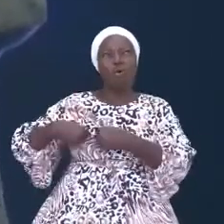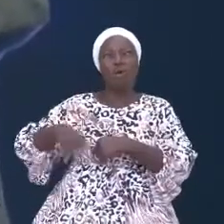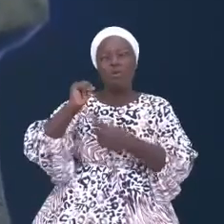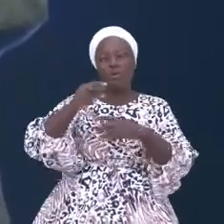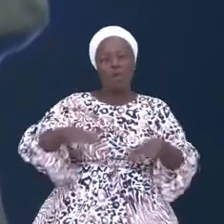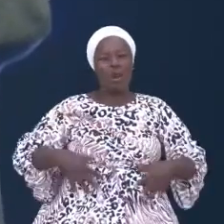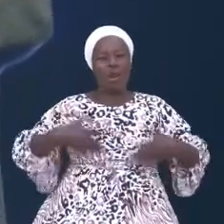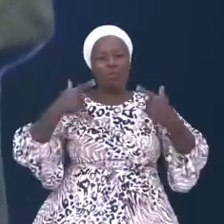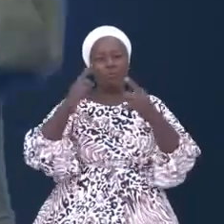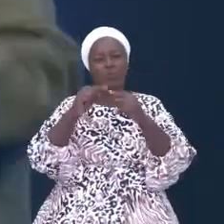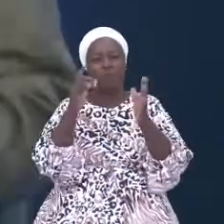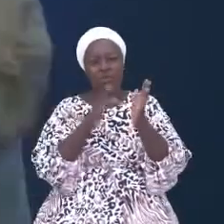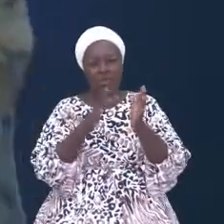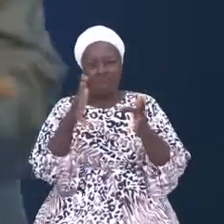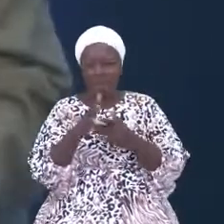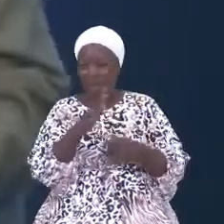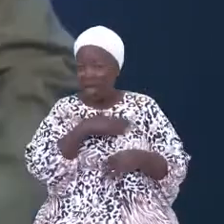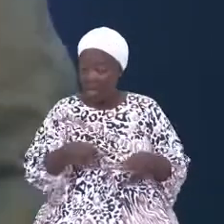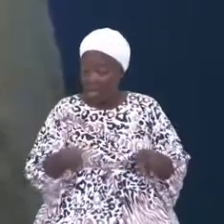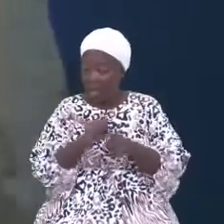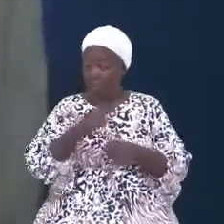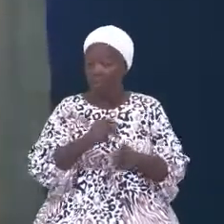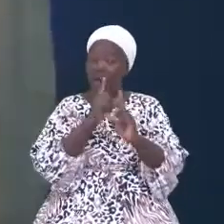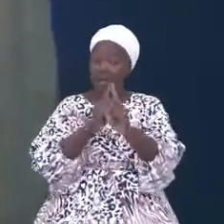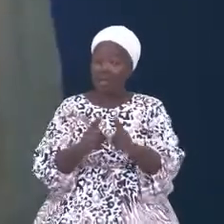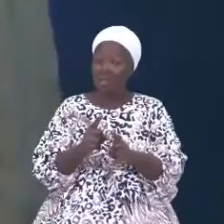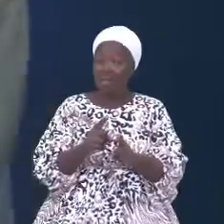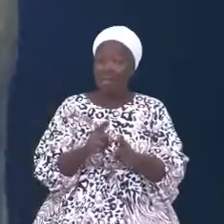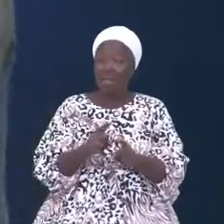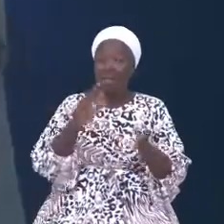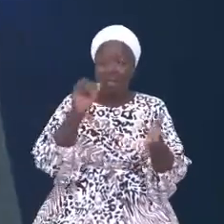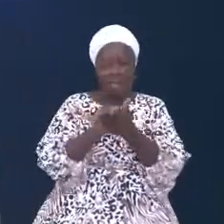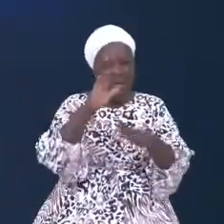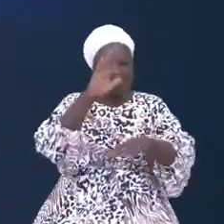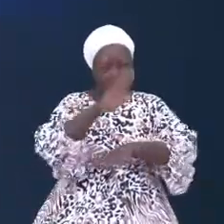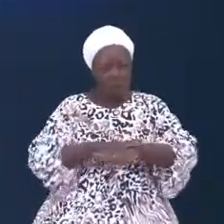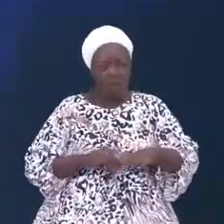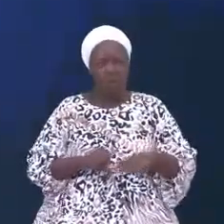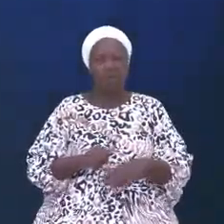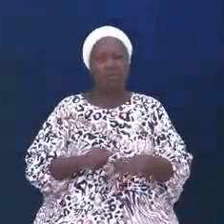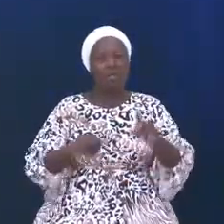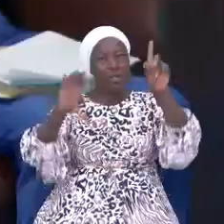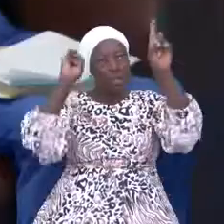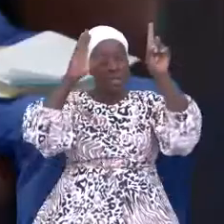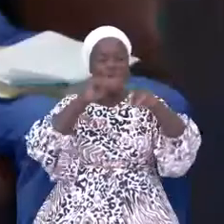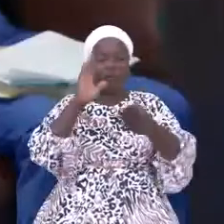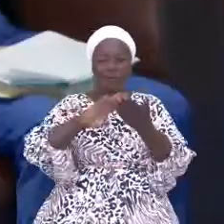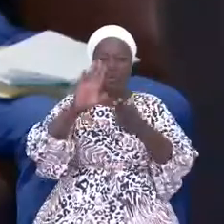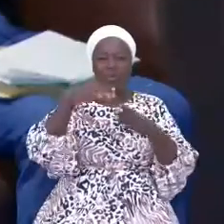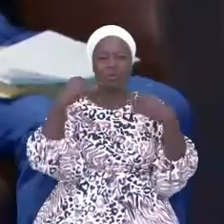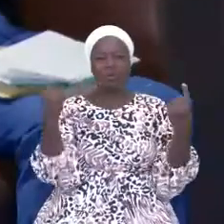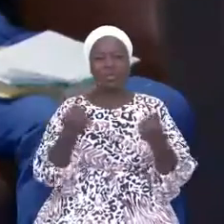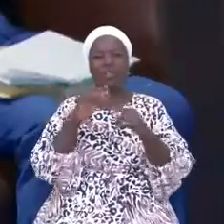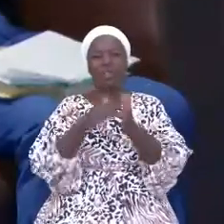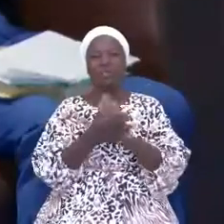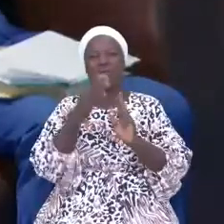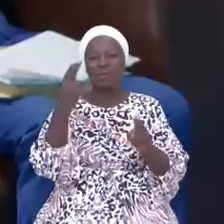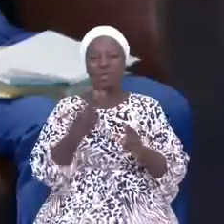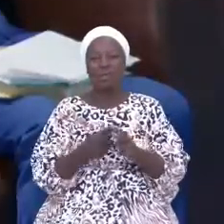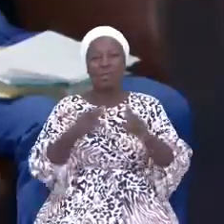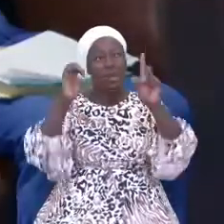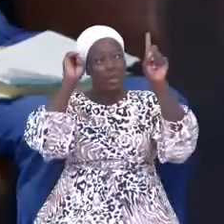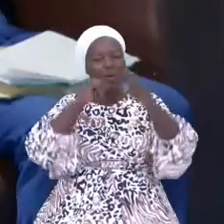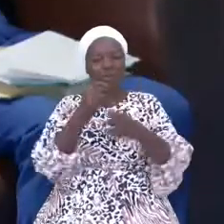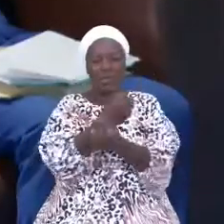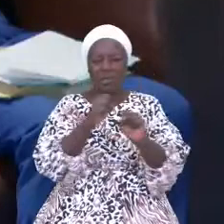to Jesus. And as you answer that call, it will forgive your sin. It will